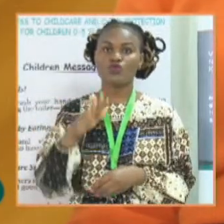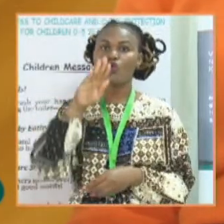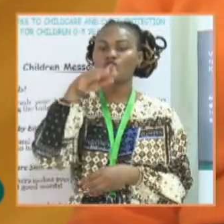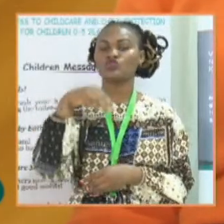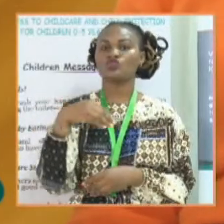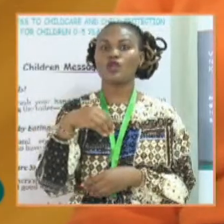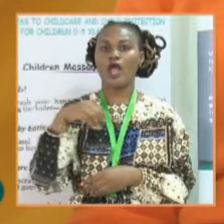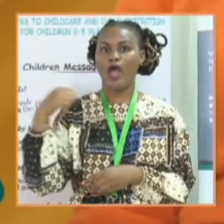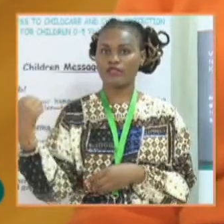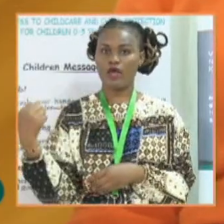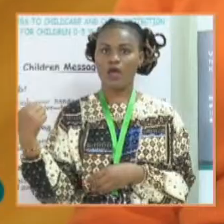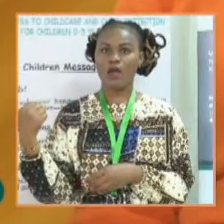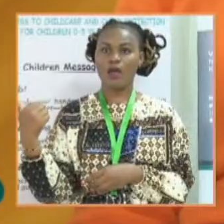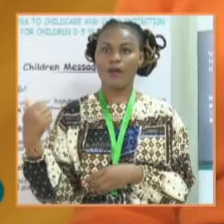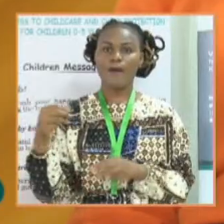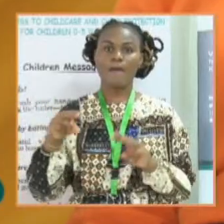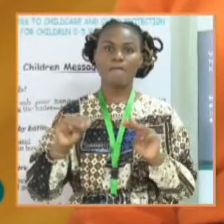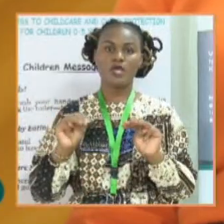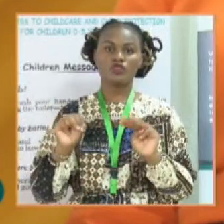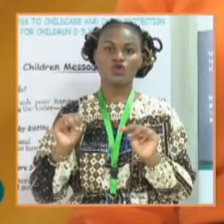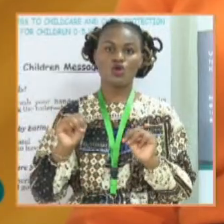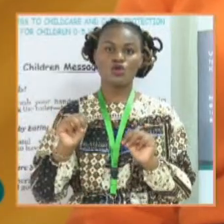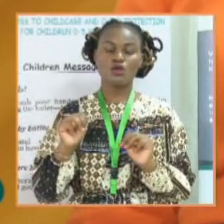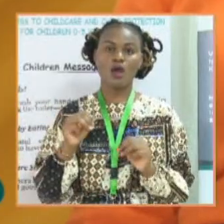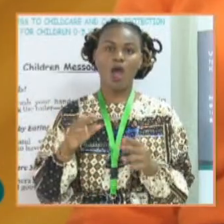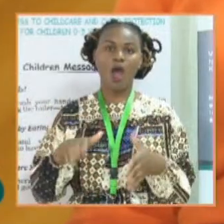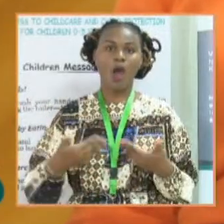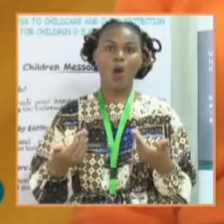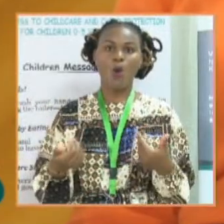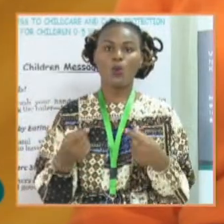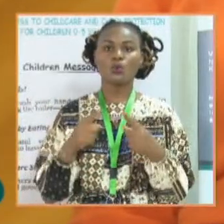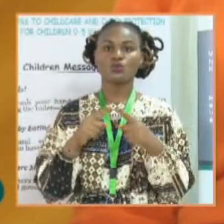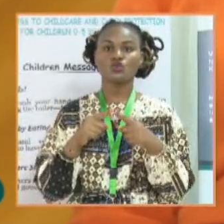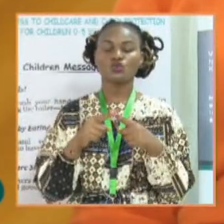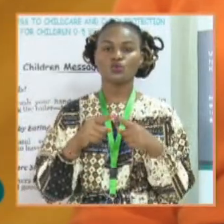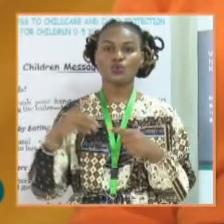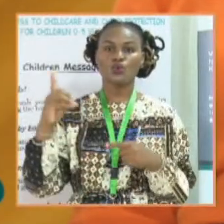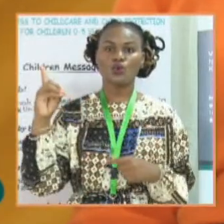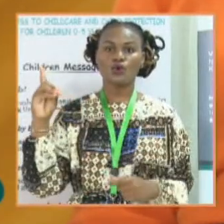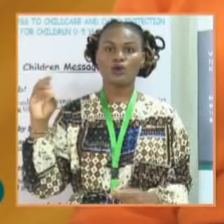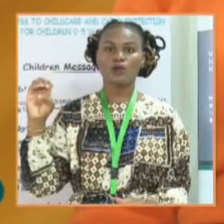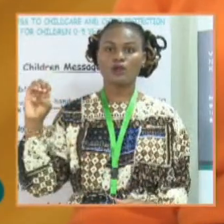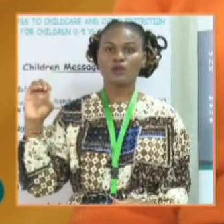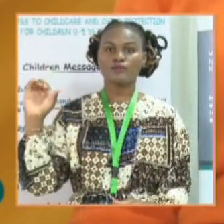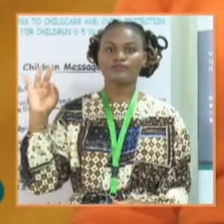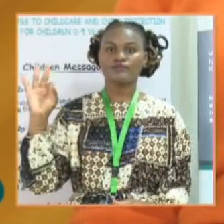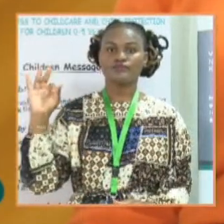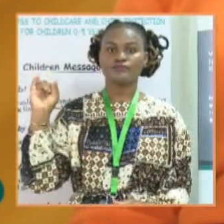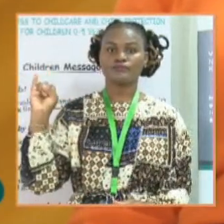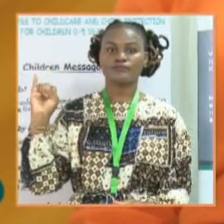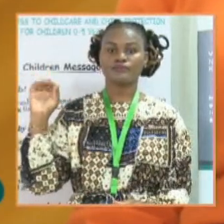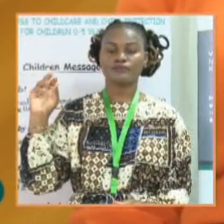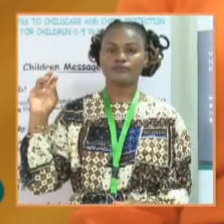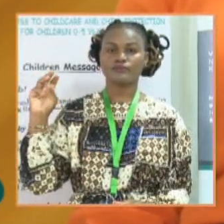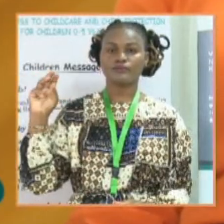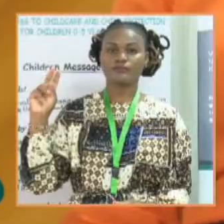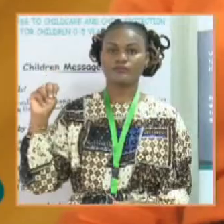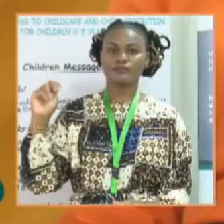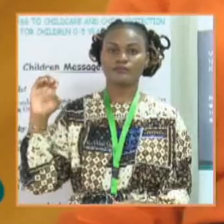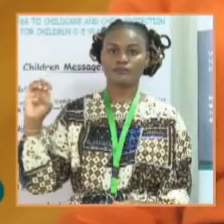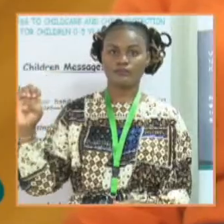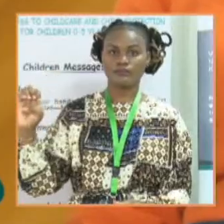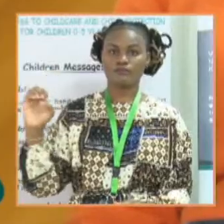the methodology, in terms of how did we define budget lines. For example, in